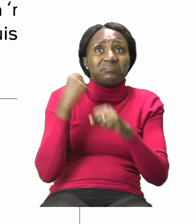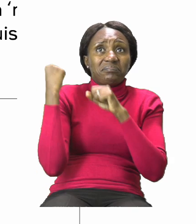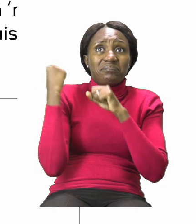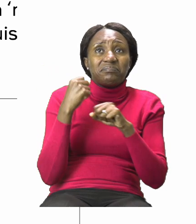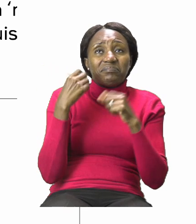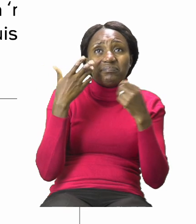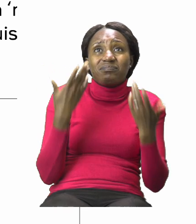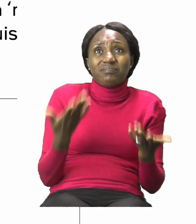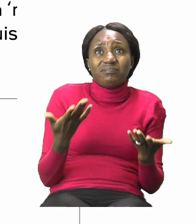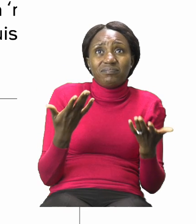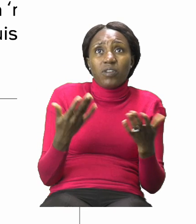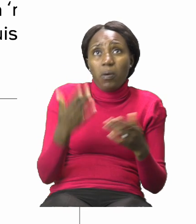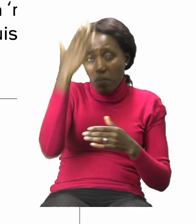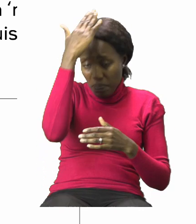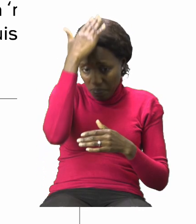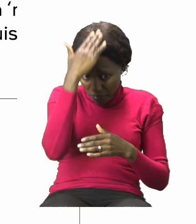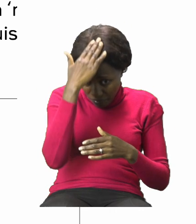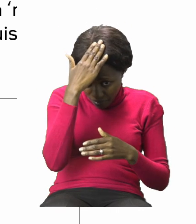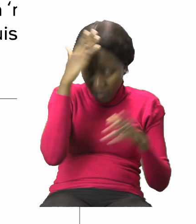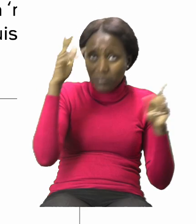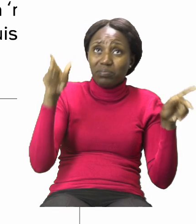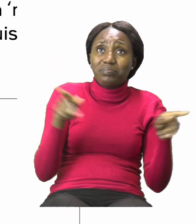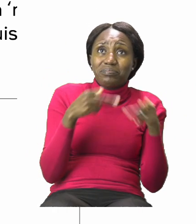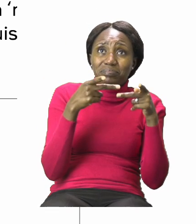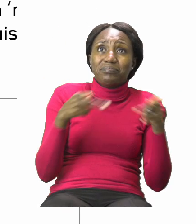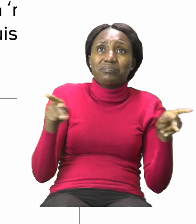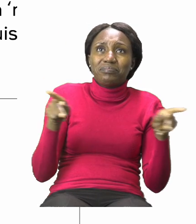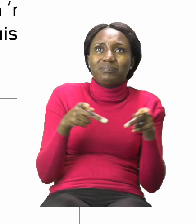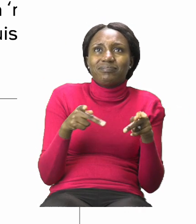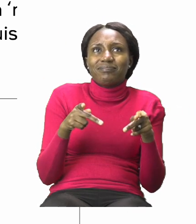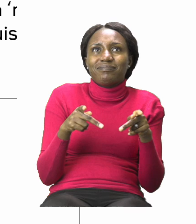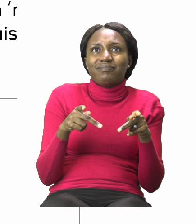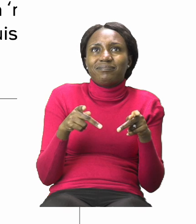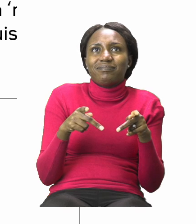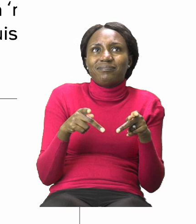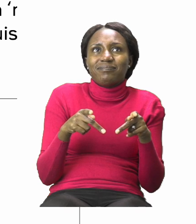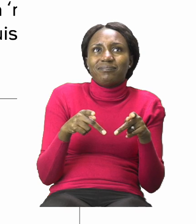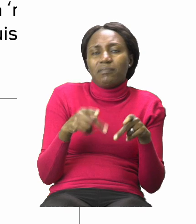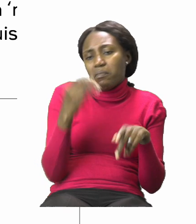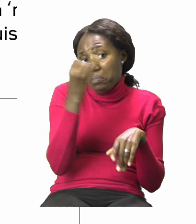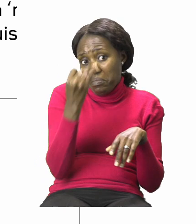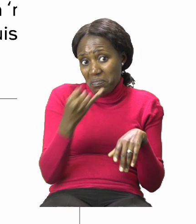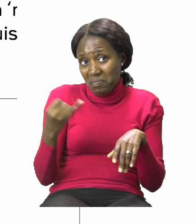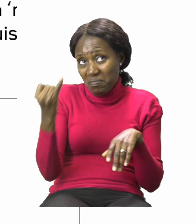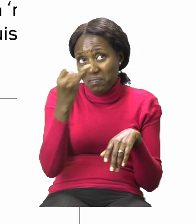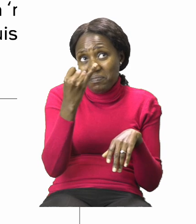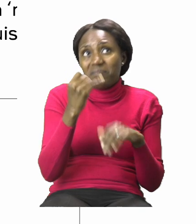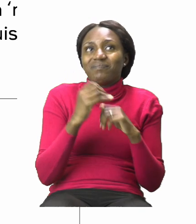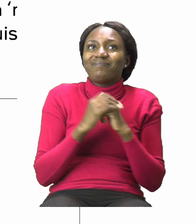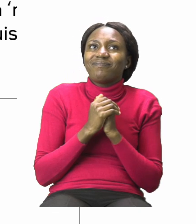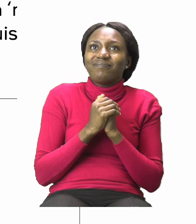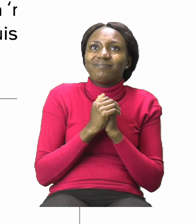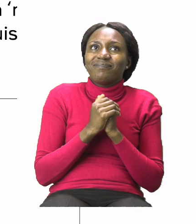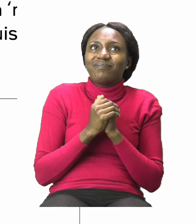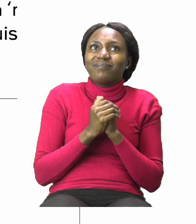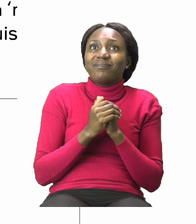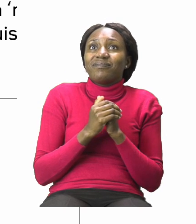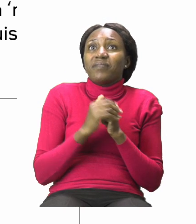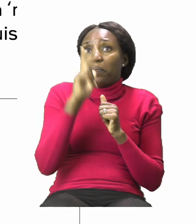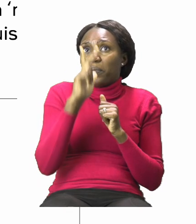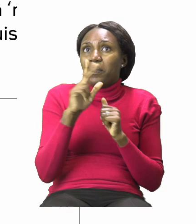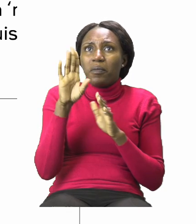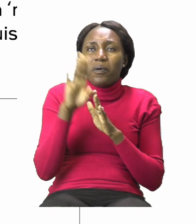a graduation party. Just a special occasion where people